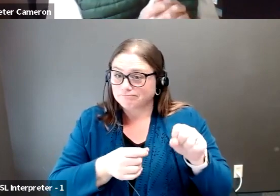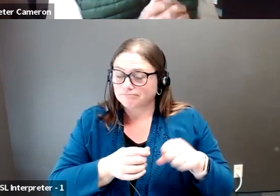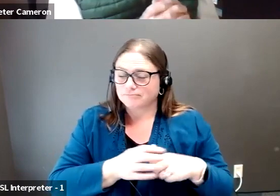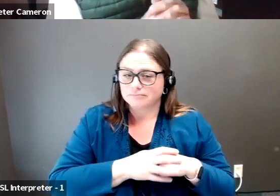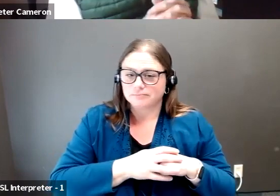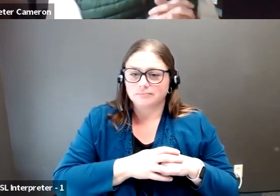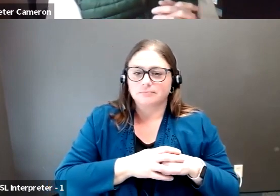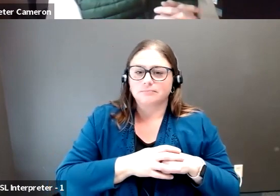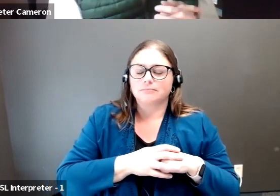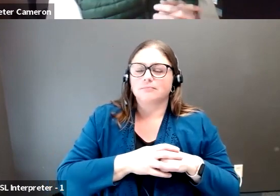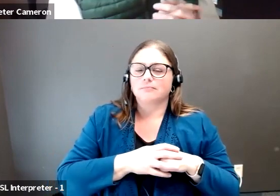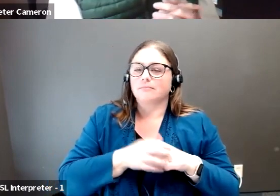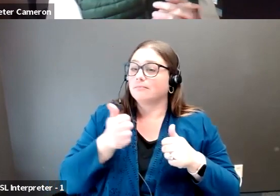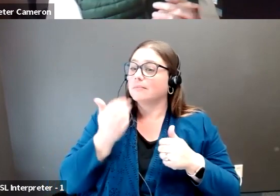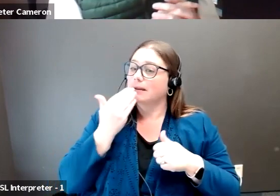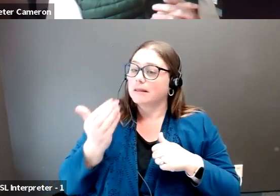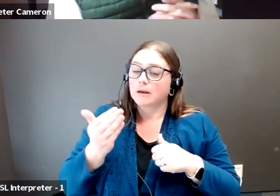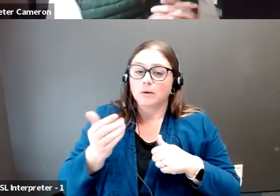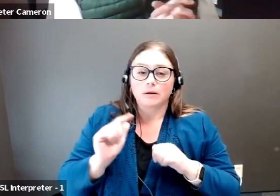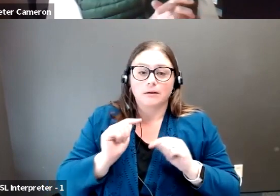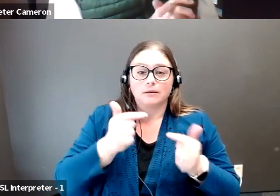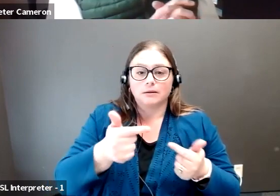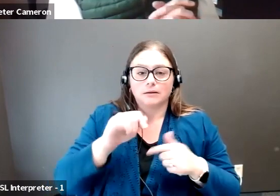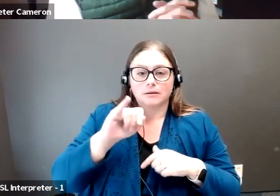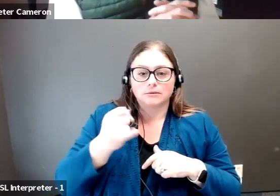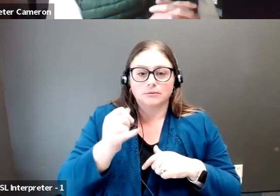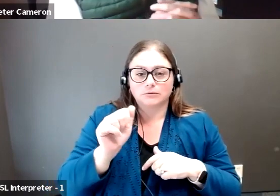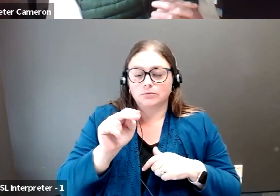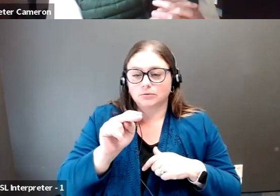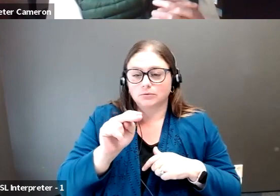Awesome, thank you, Peter. Janine, go ahead.